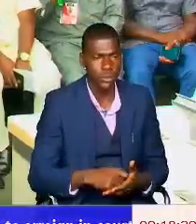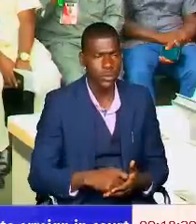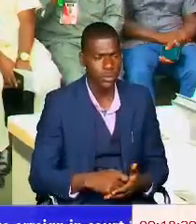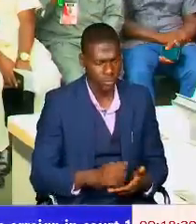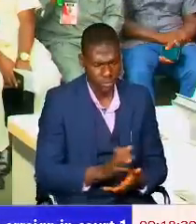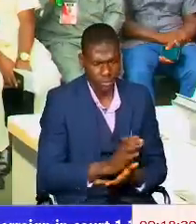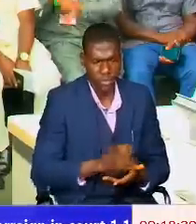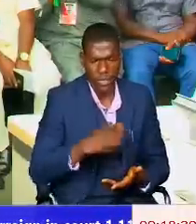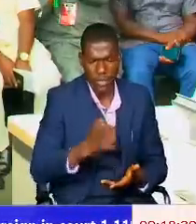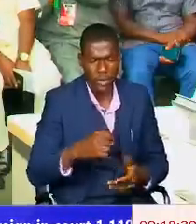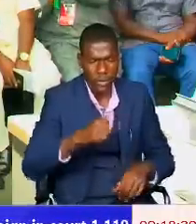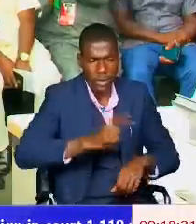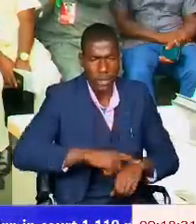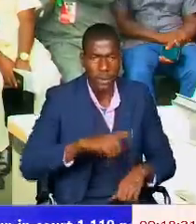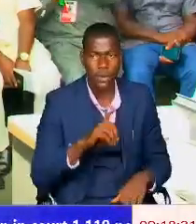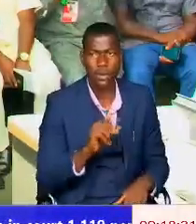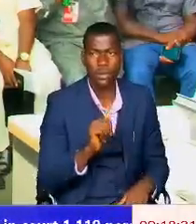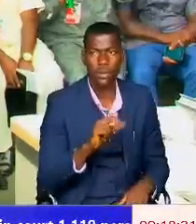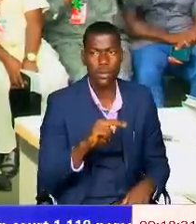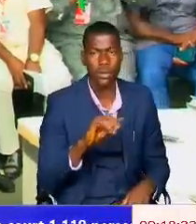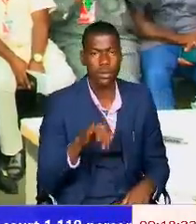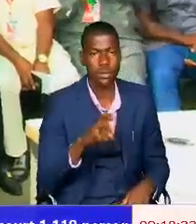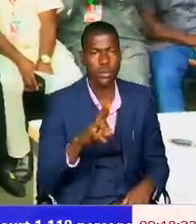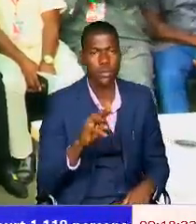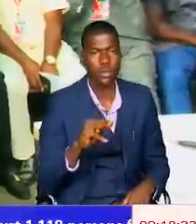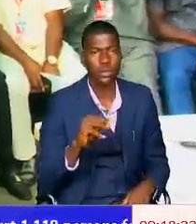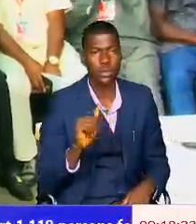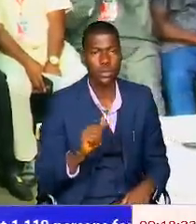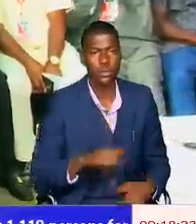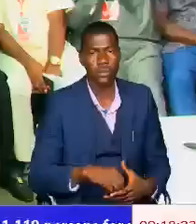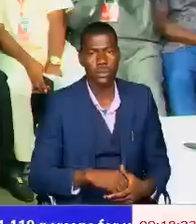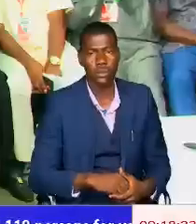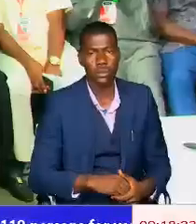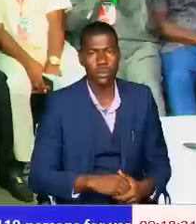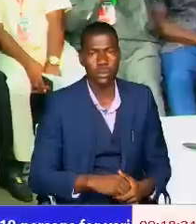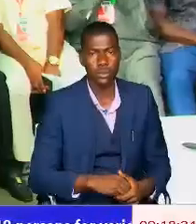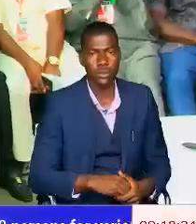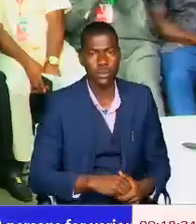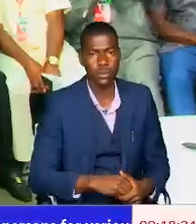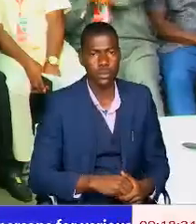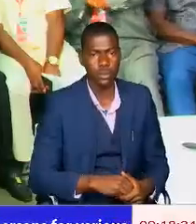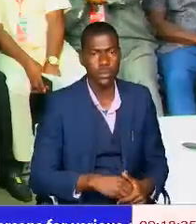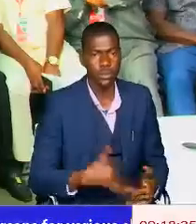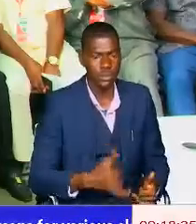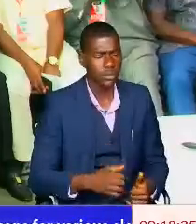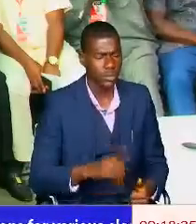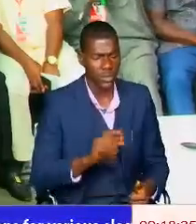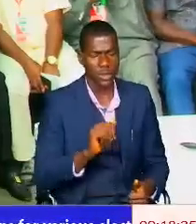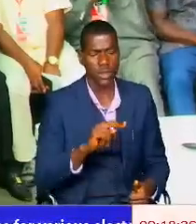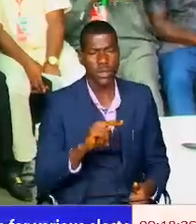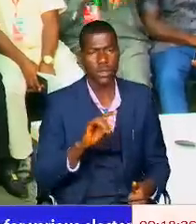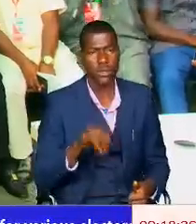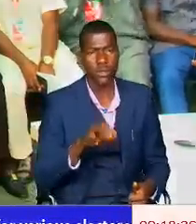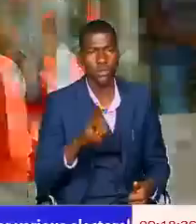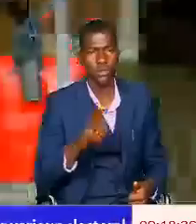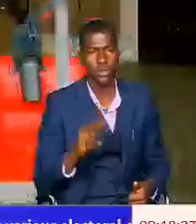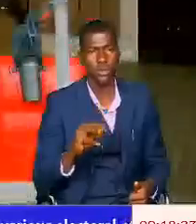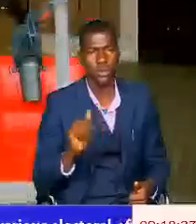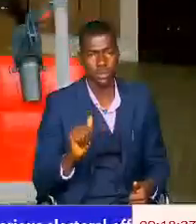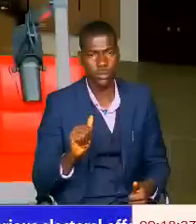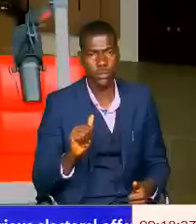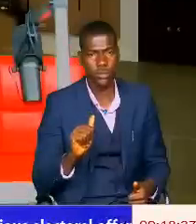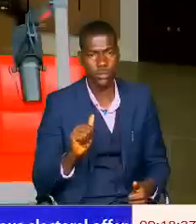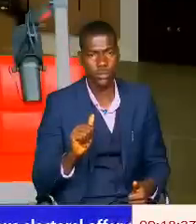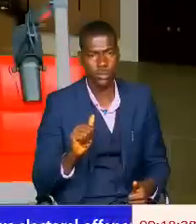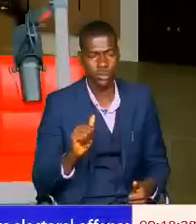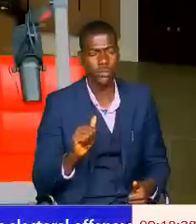own? No. So let's know. Danjuma present your own firm. Make you know as they do. Uh-huh. The most senior come present your paper.